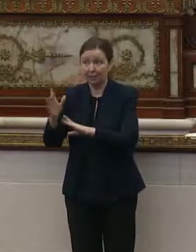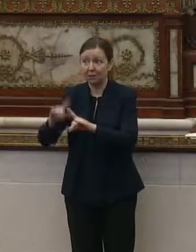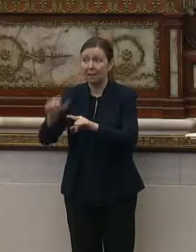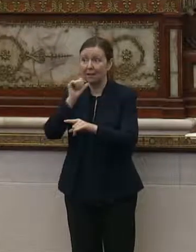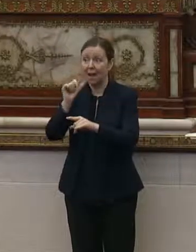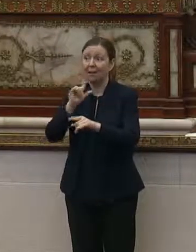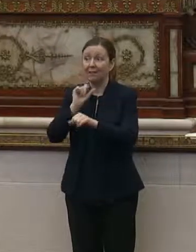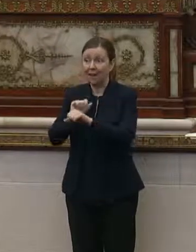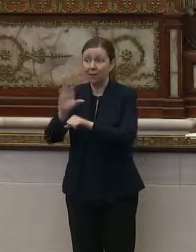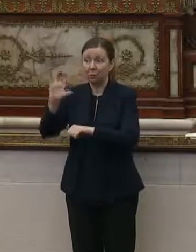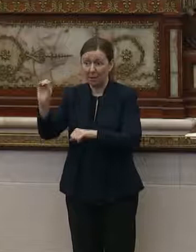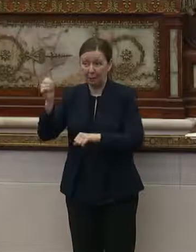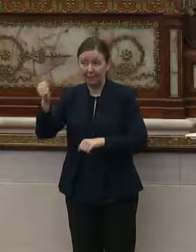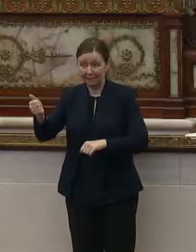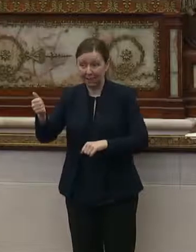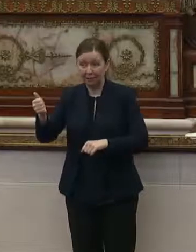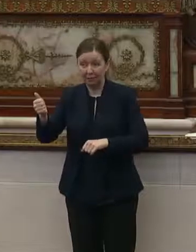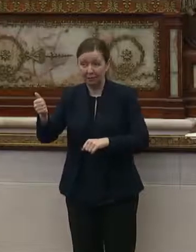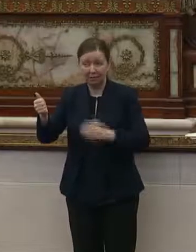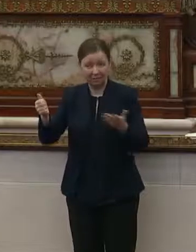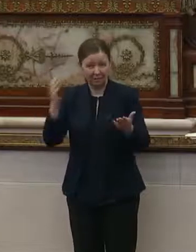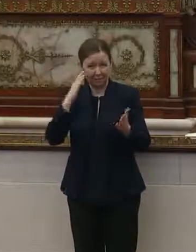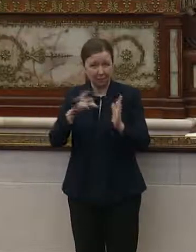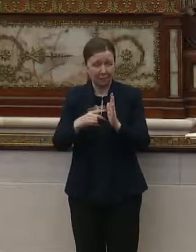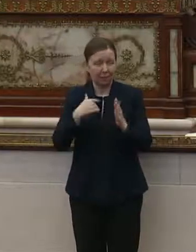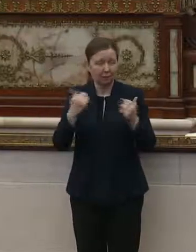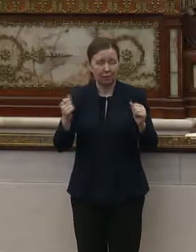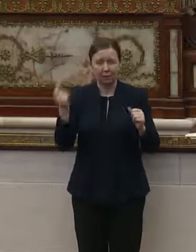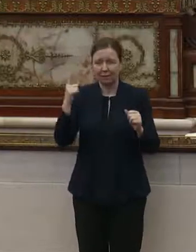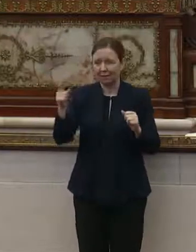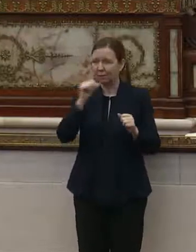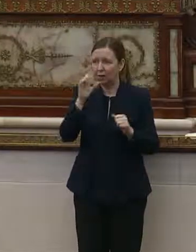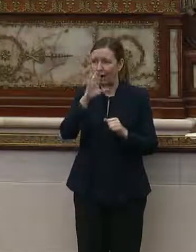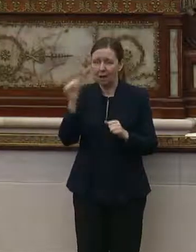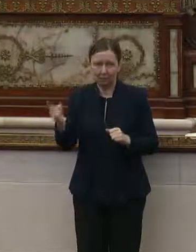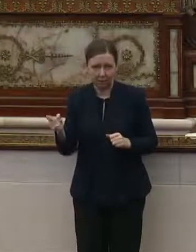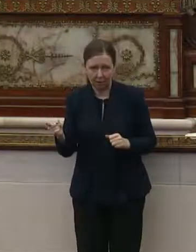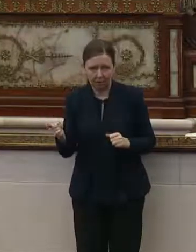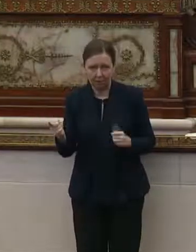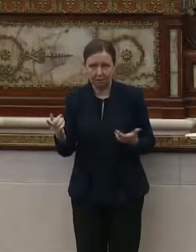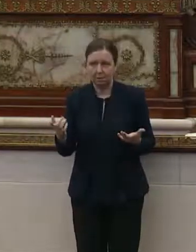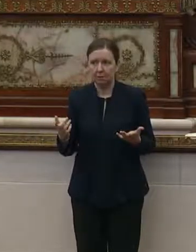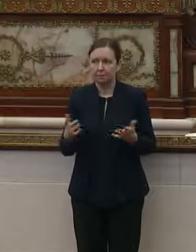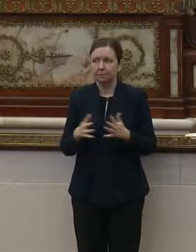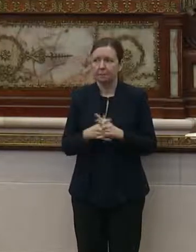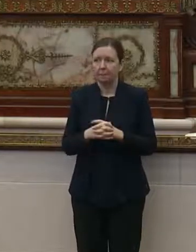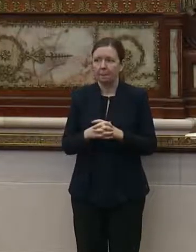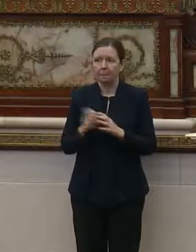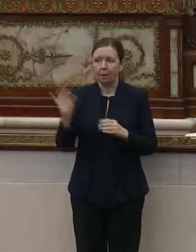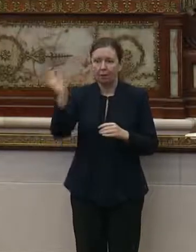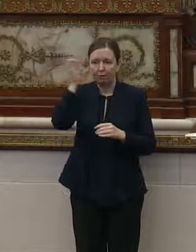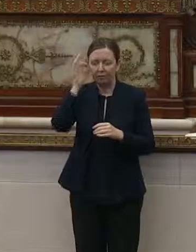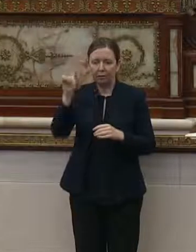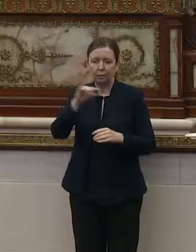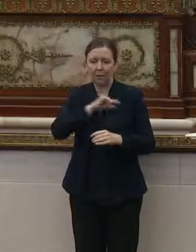the actual company? So I'm trying to understand, since they're not a hospital, right, or a federally qualified health